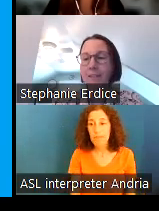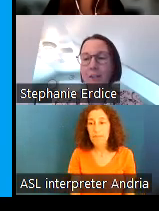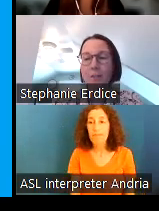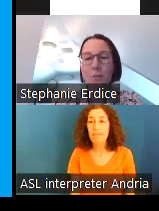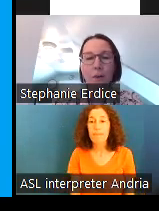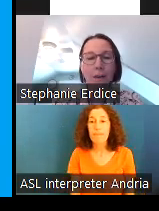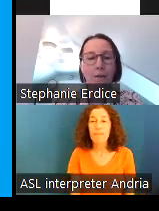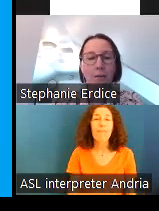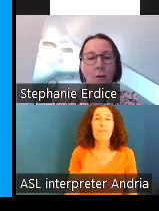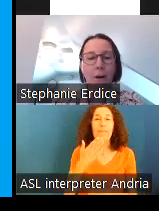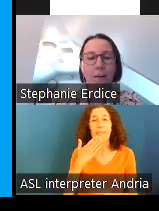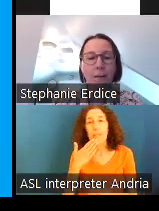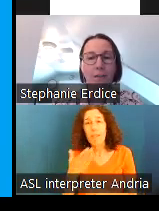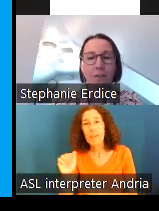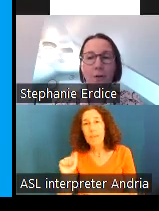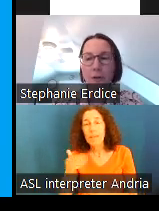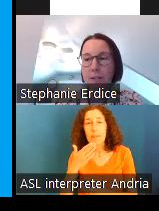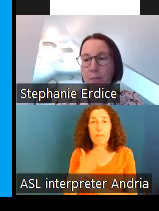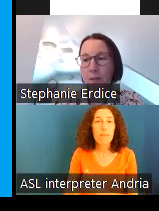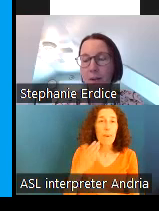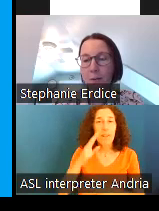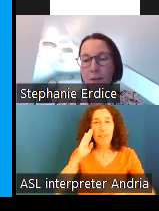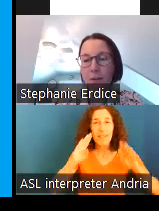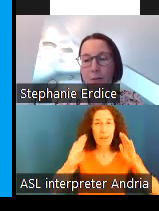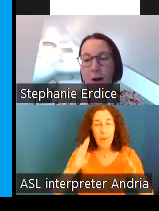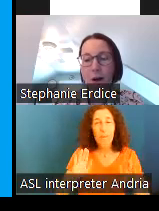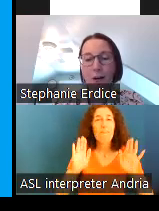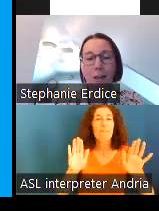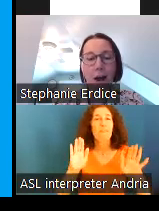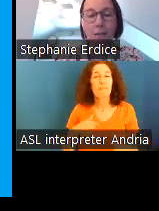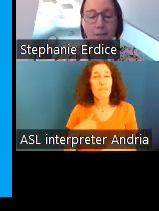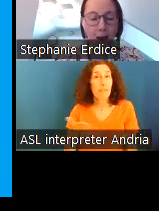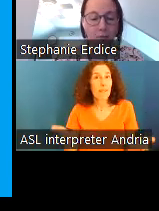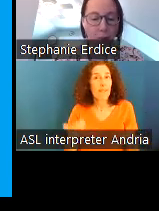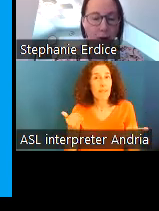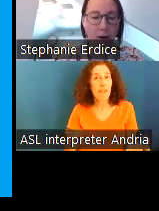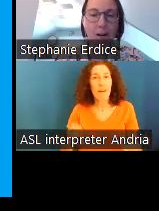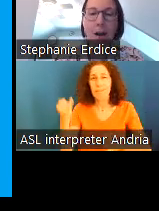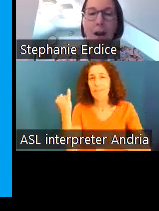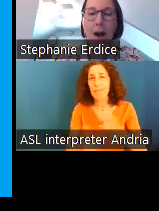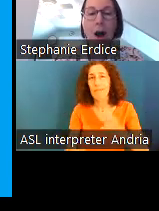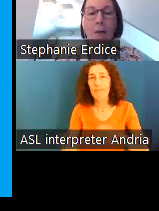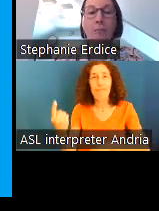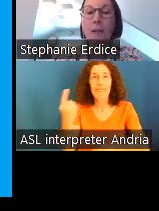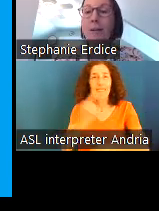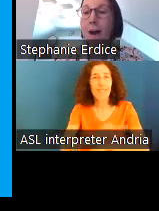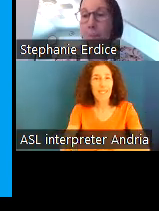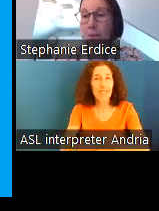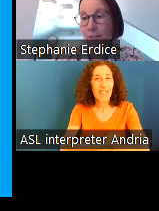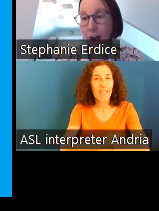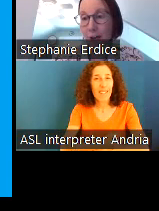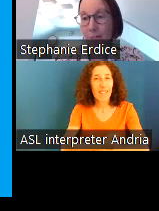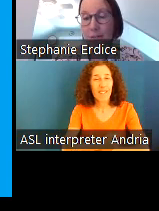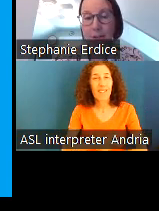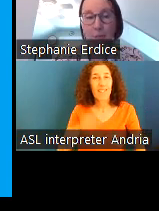Great. Thanks, Alyssa. Good morning, everyone. It's so great to be here with you at our last live webinar. I've been here a